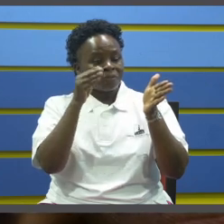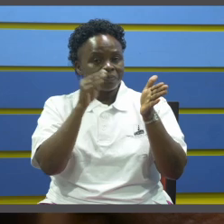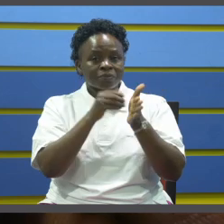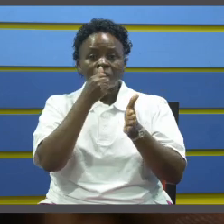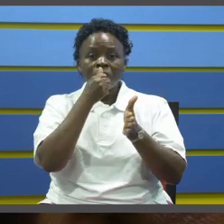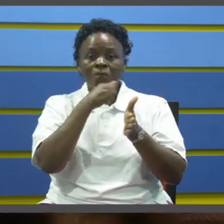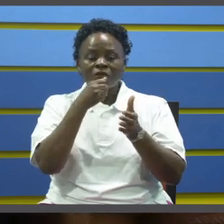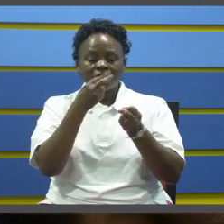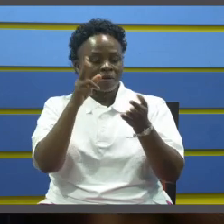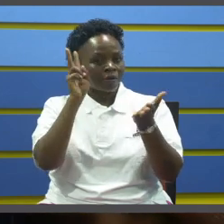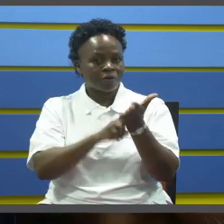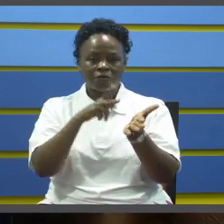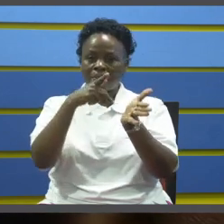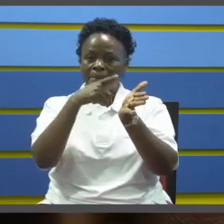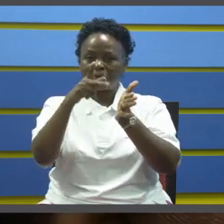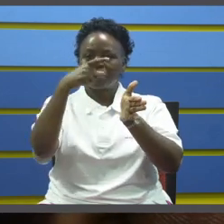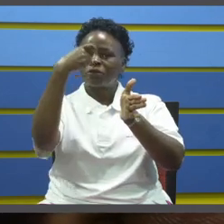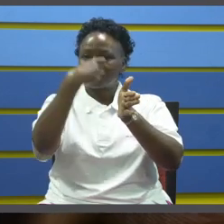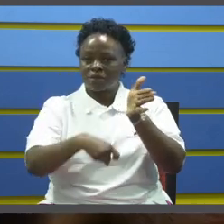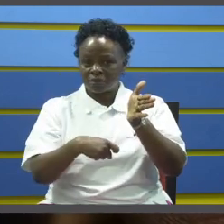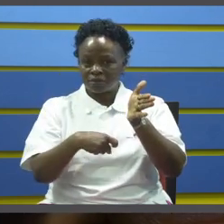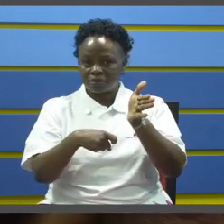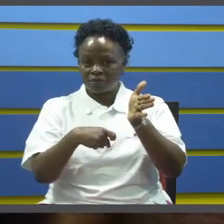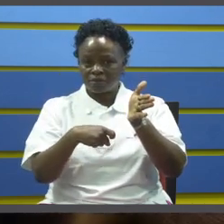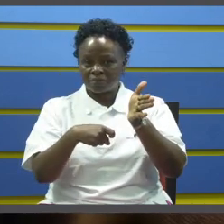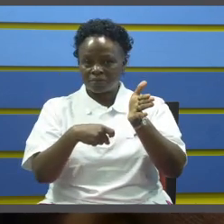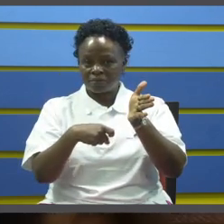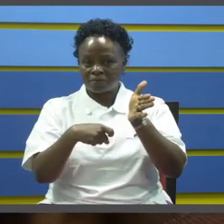Enter PIN to confirm payment of tax.